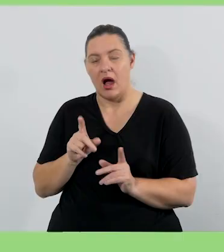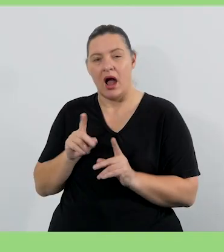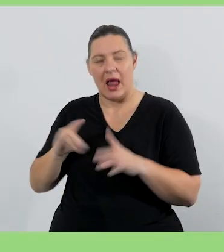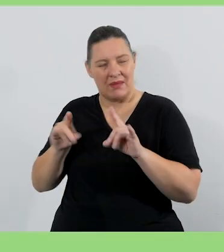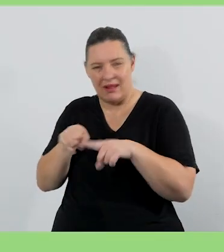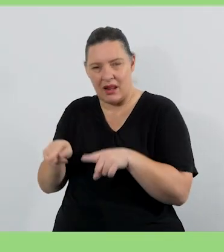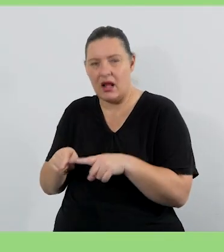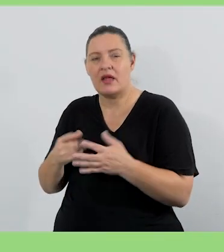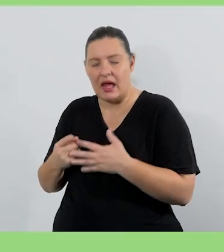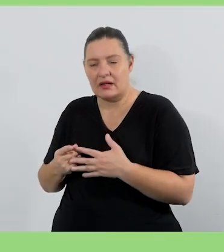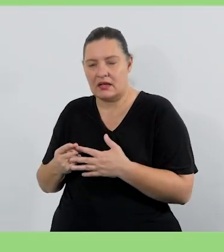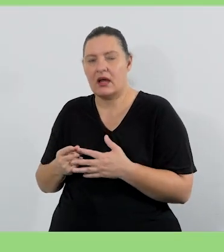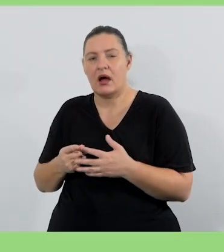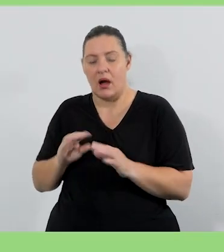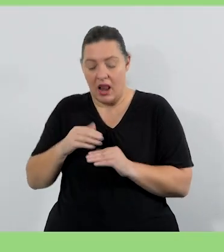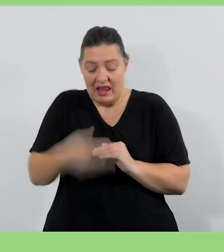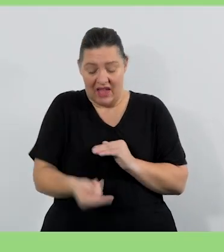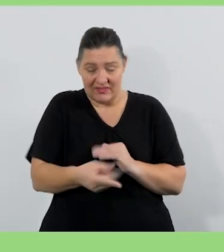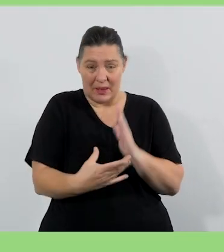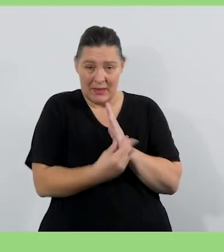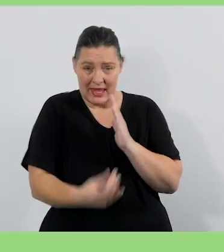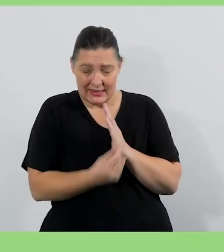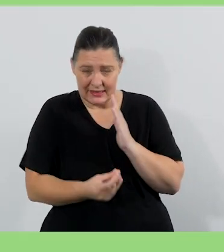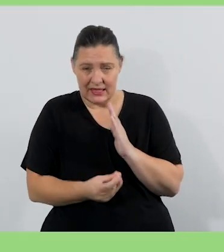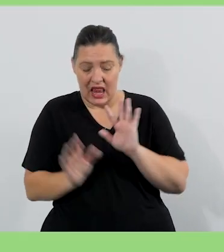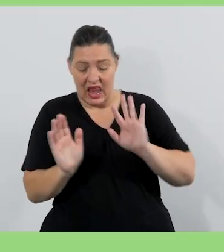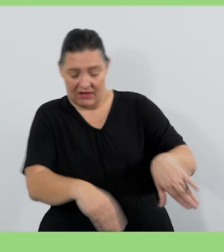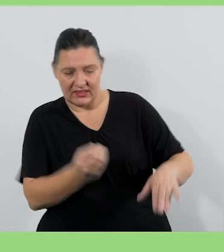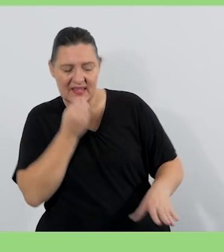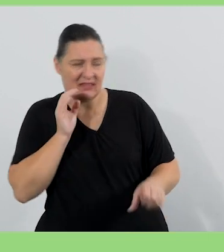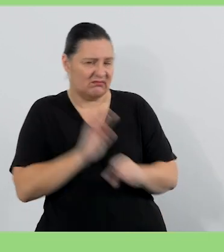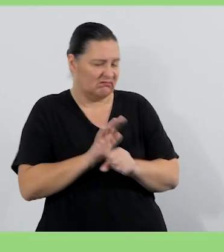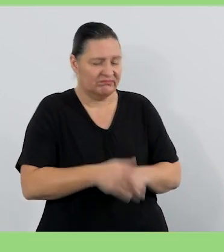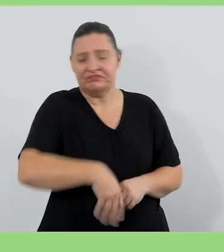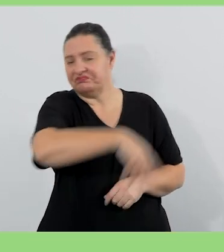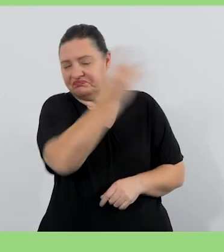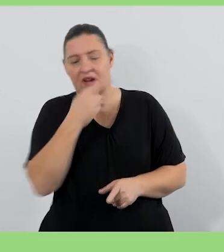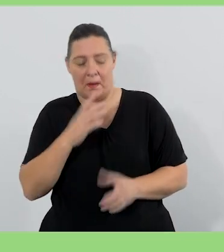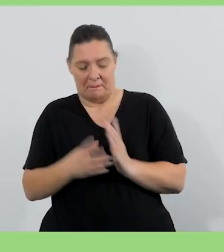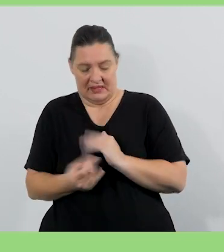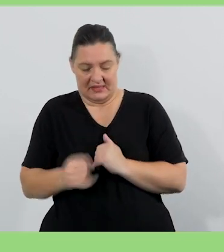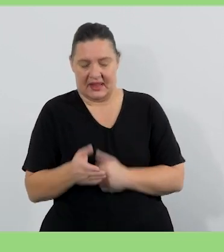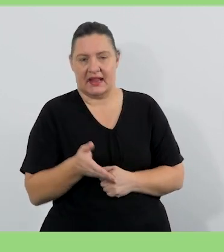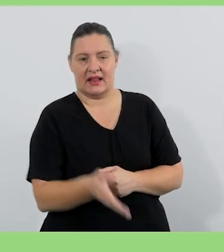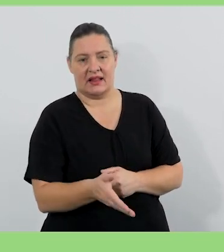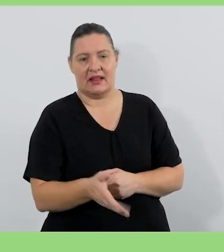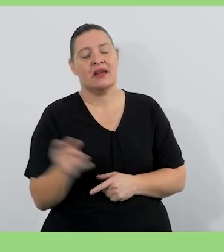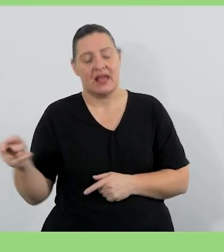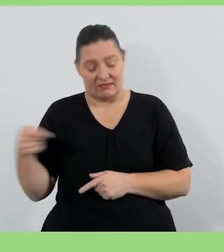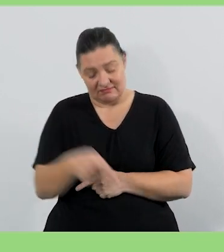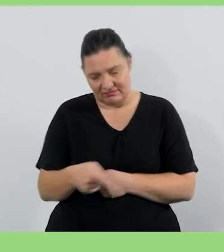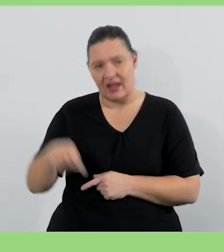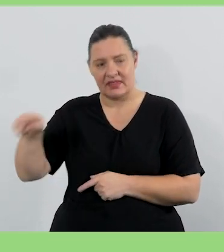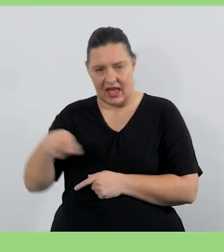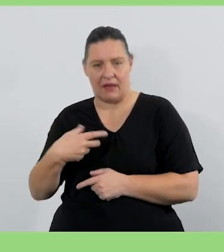organisms that break down the remains. So that is what decomposers do. They break down